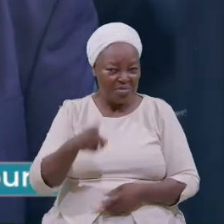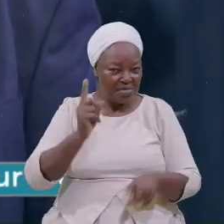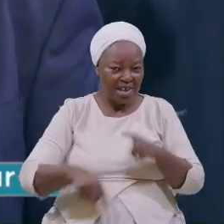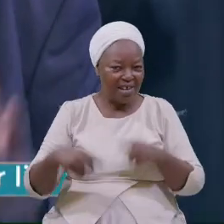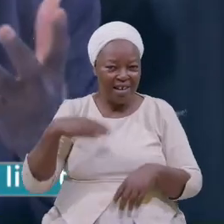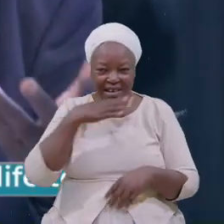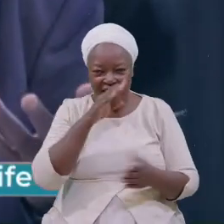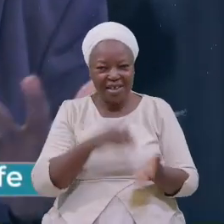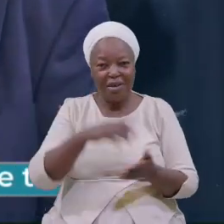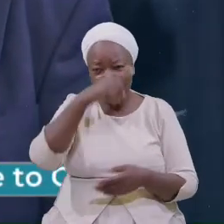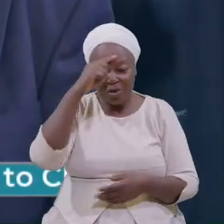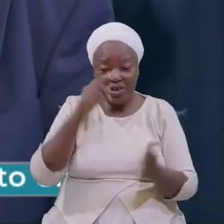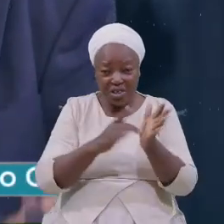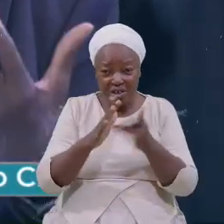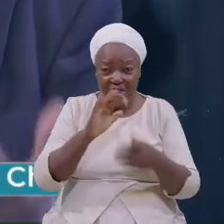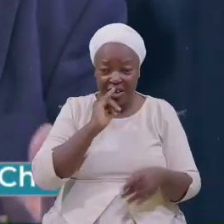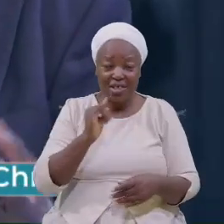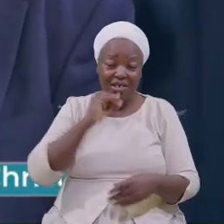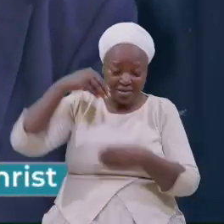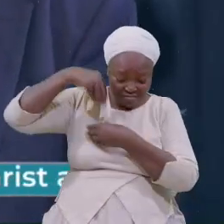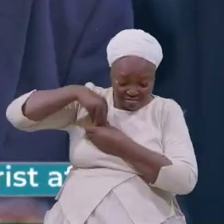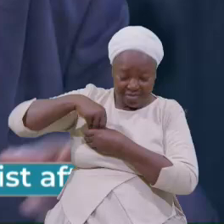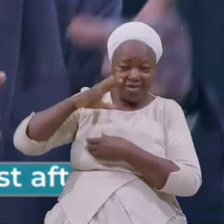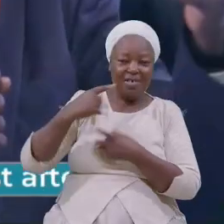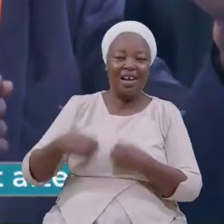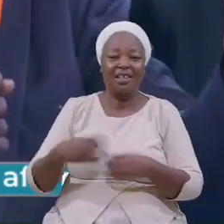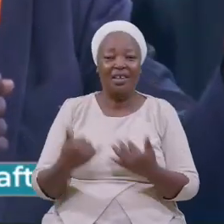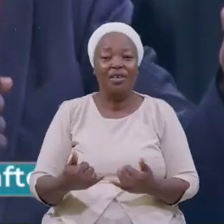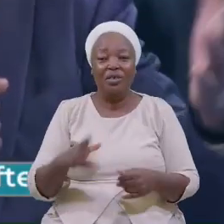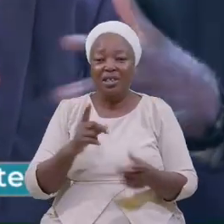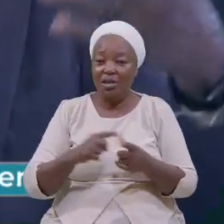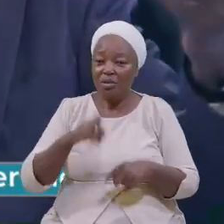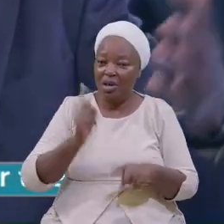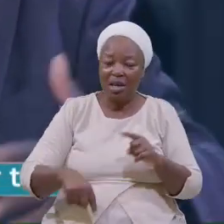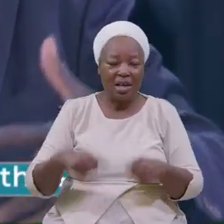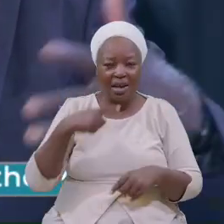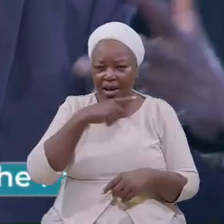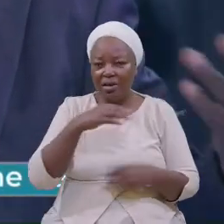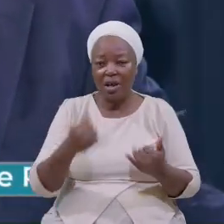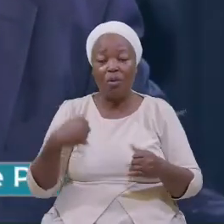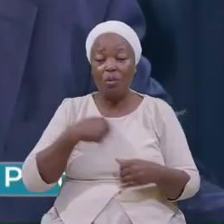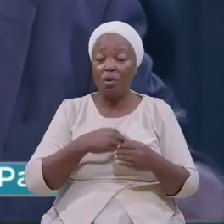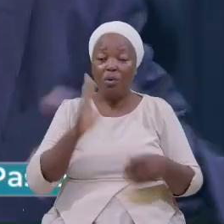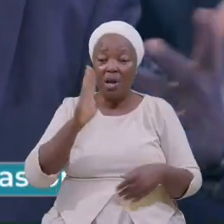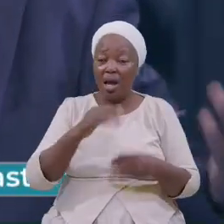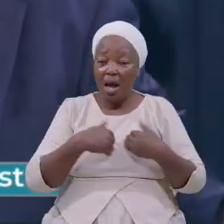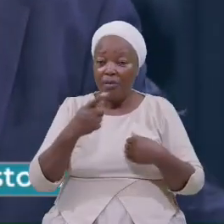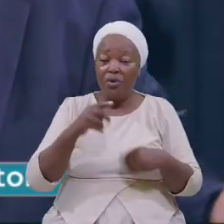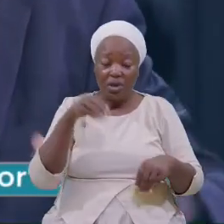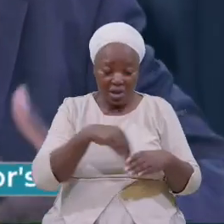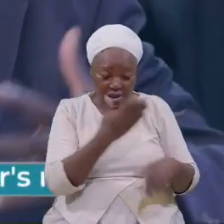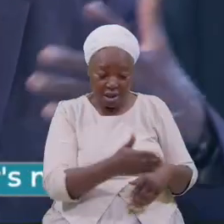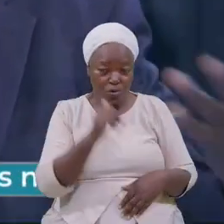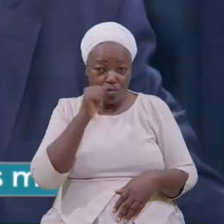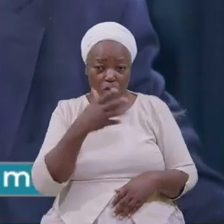all those who have raised up their hands and they have decided for the Lord are to report there for us to instruct you, to guide